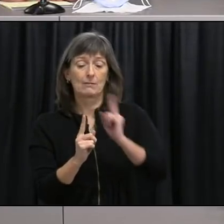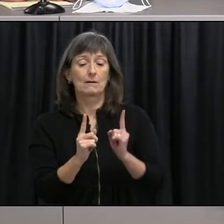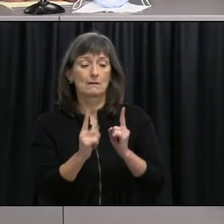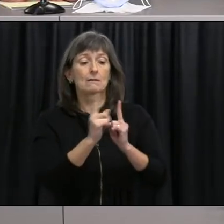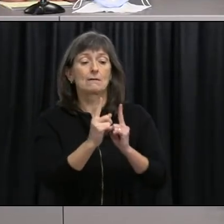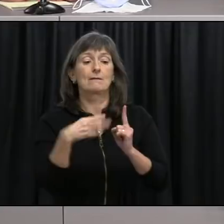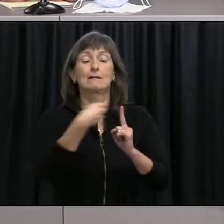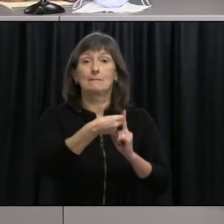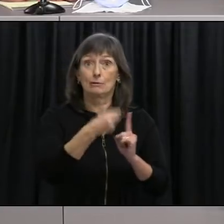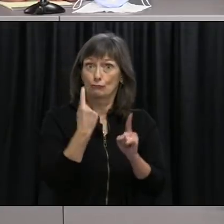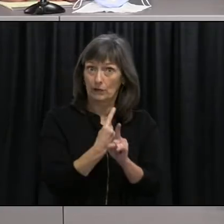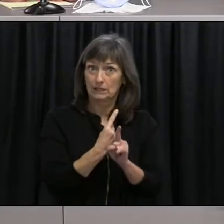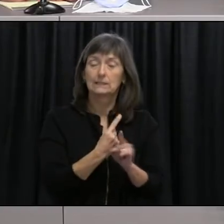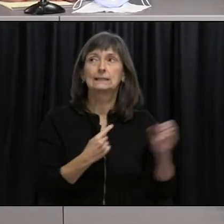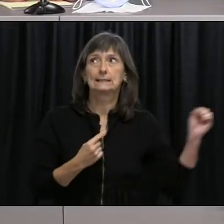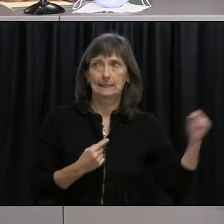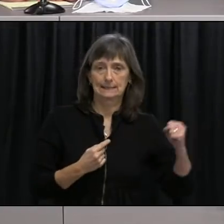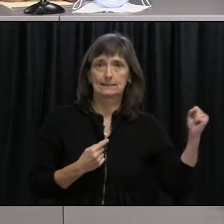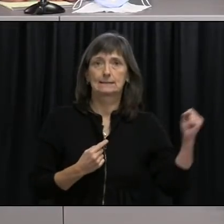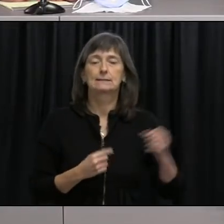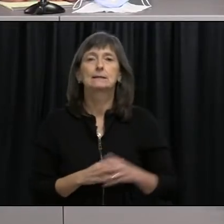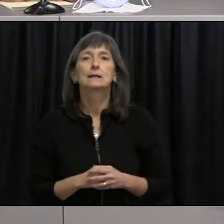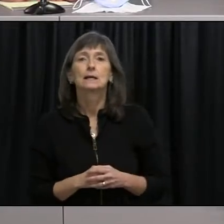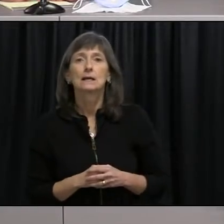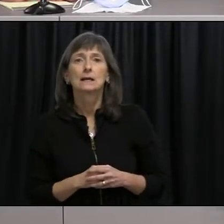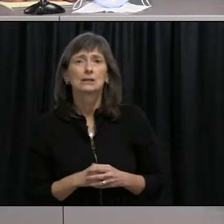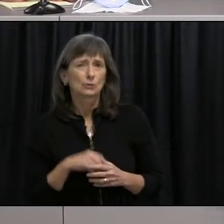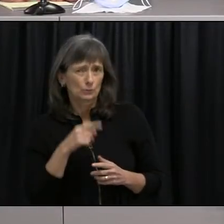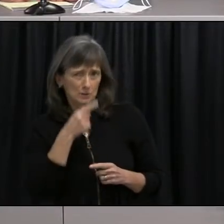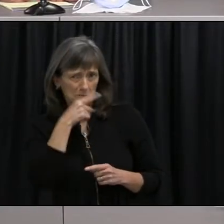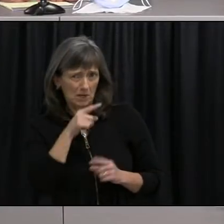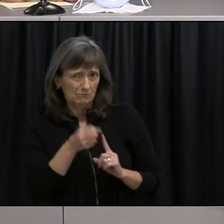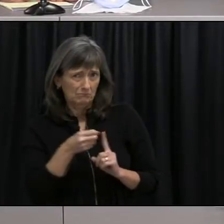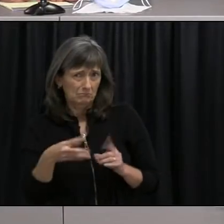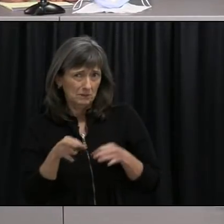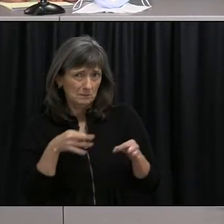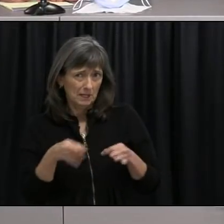And if I heard correctly, could Dr. Fitzgerald elaborate on that?